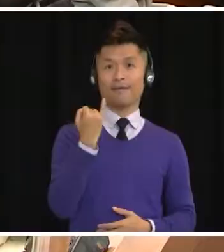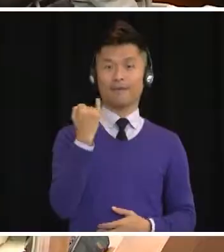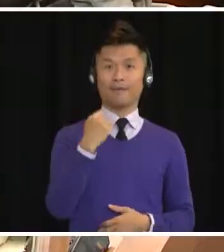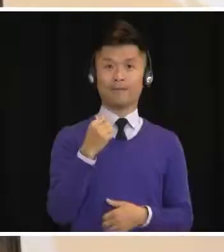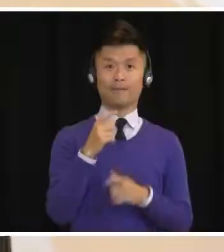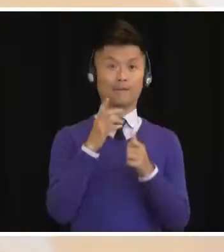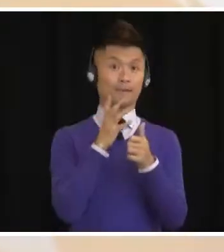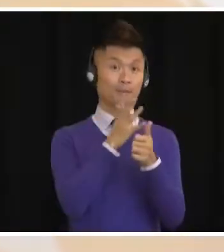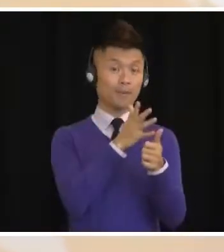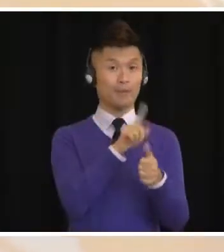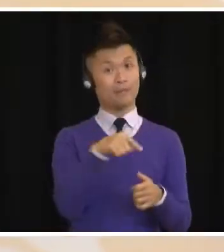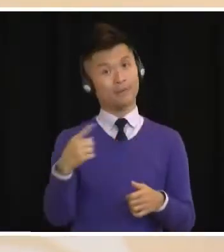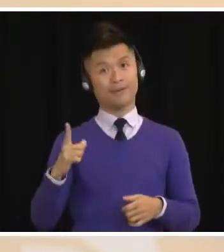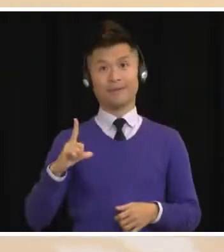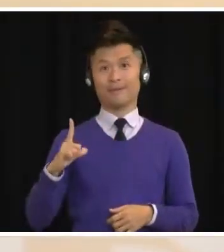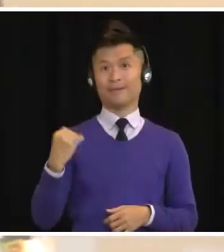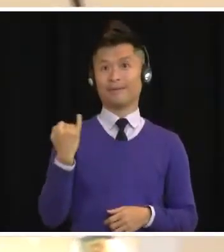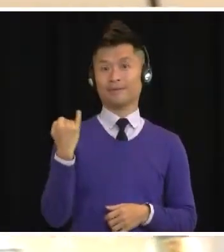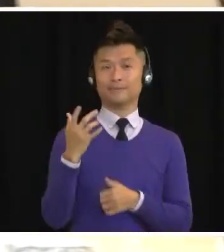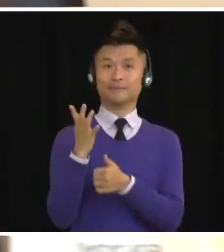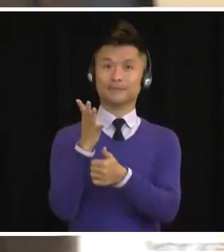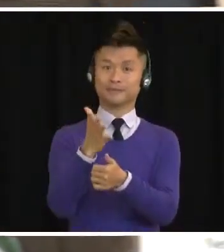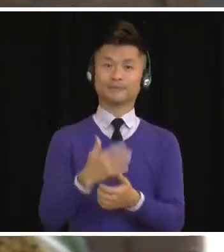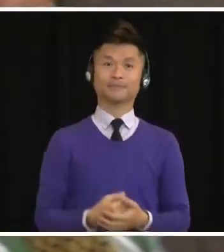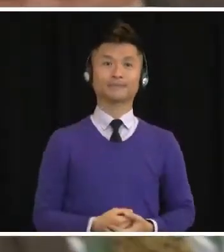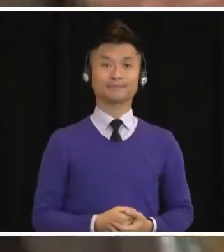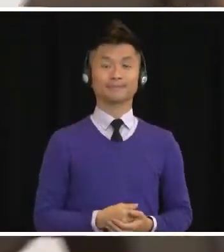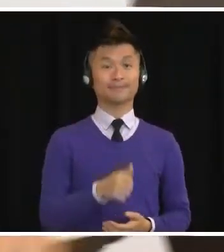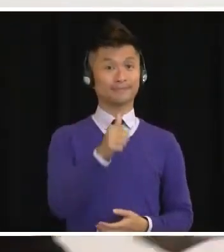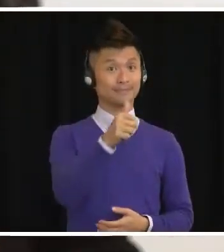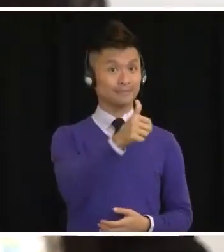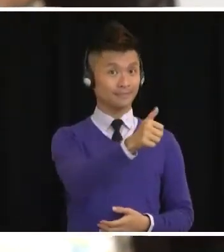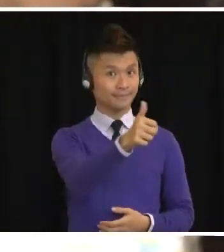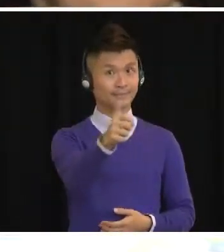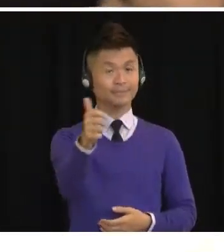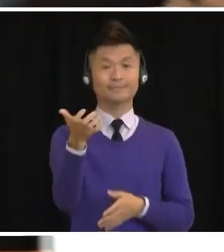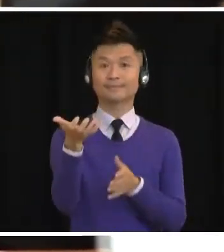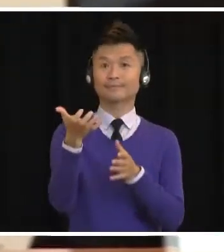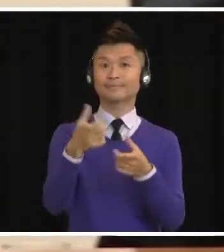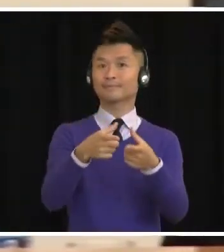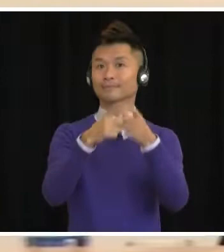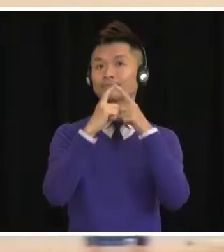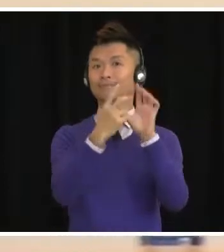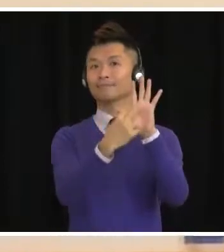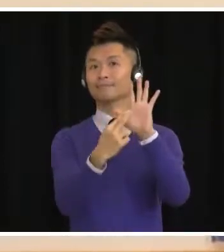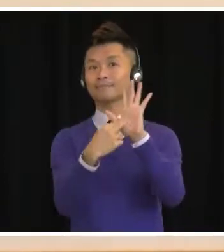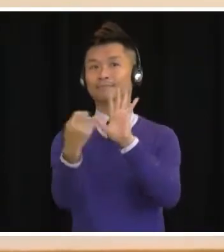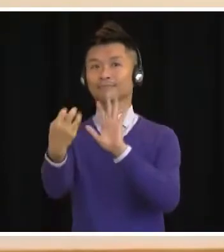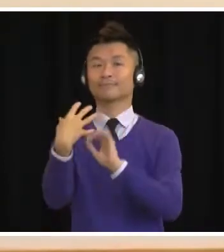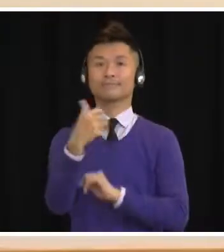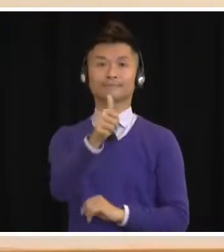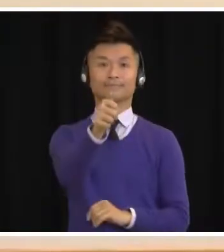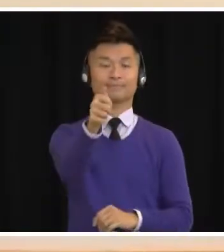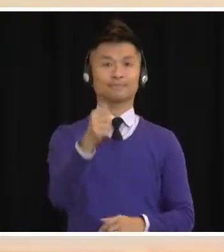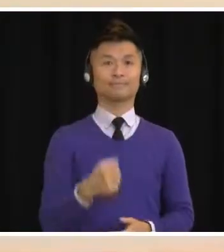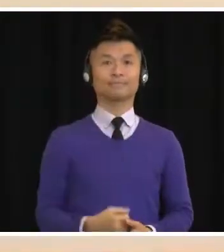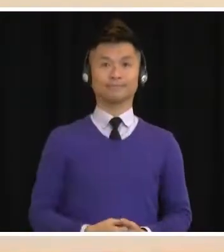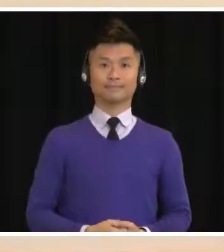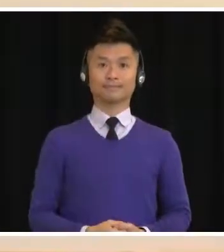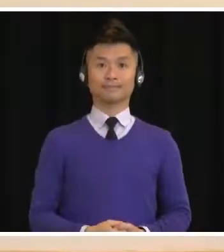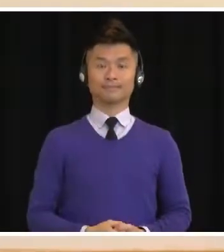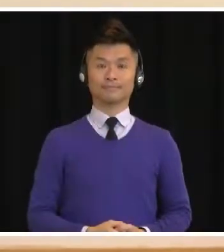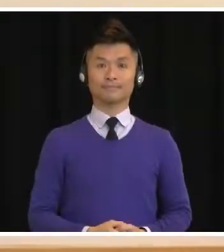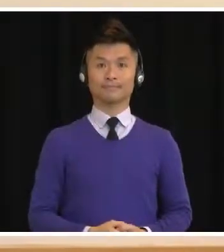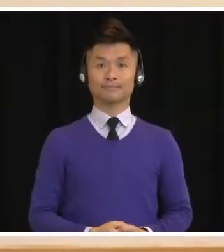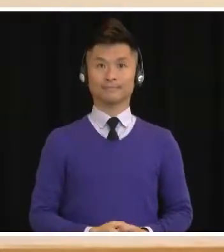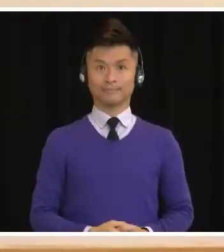Again, thank you for the answers to the questions. I want to echo one of the points made